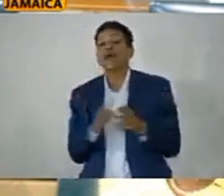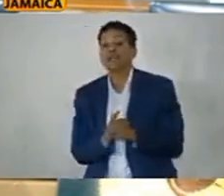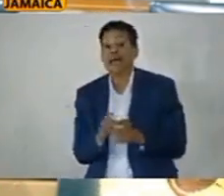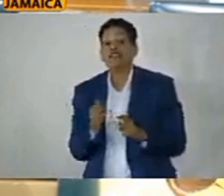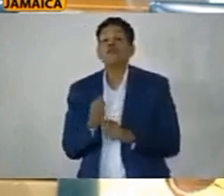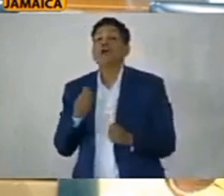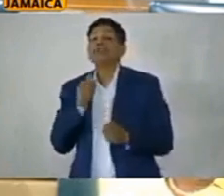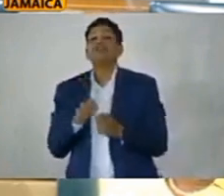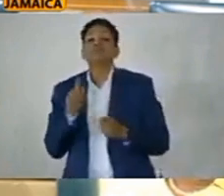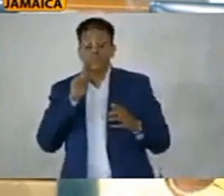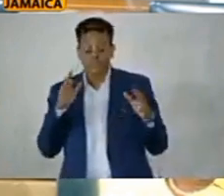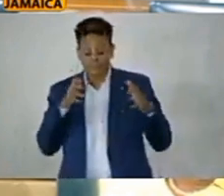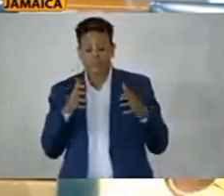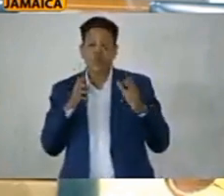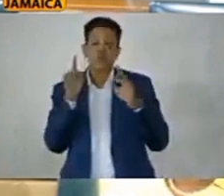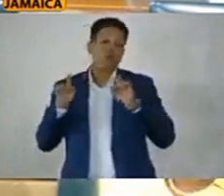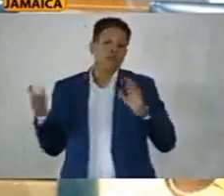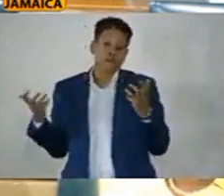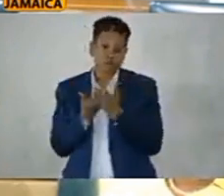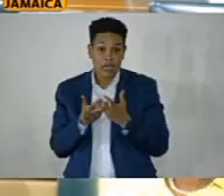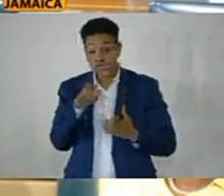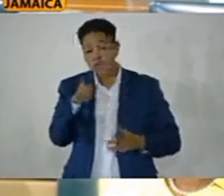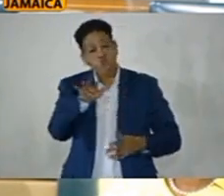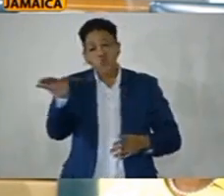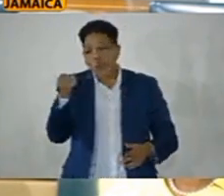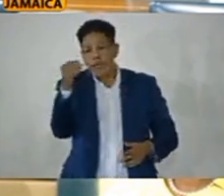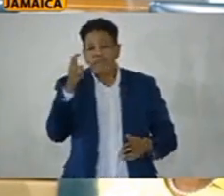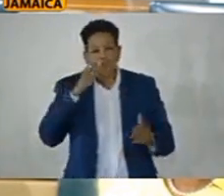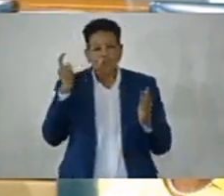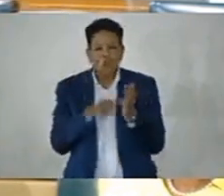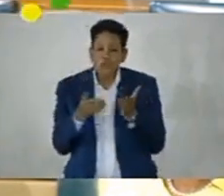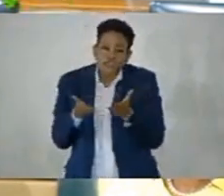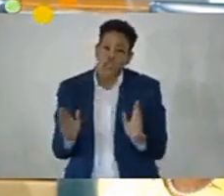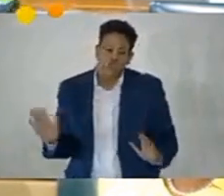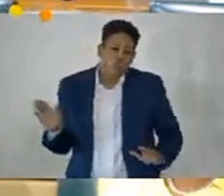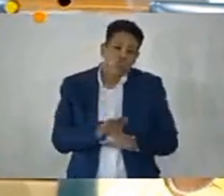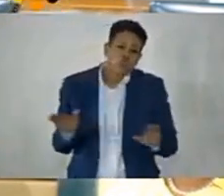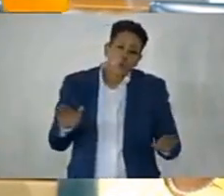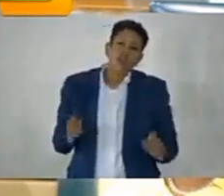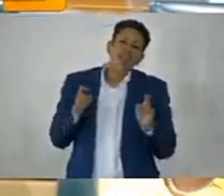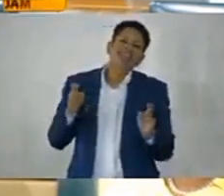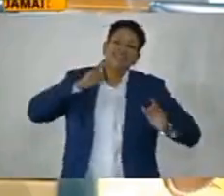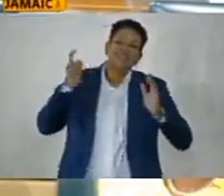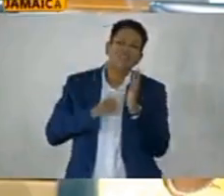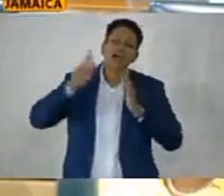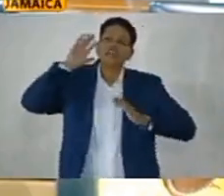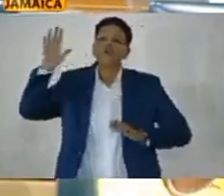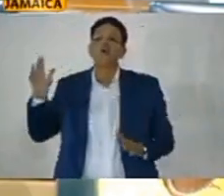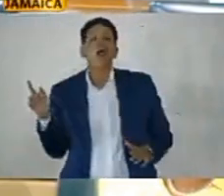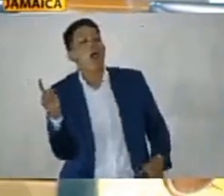of questions. You do not give notice in general. You give notice that you're going to ask